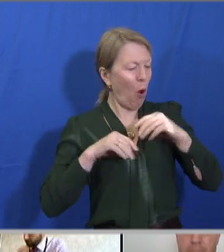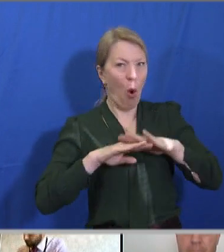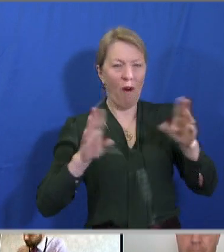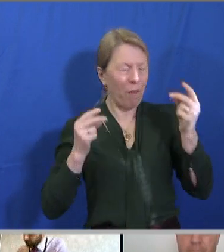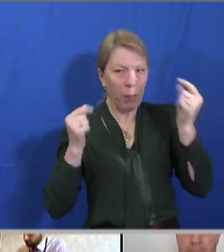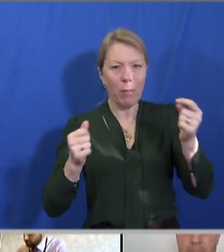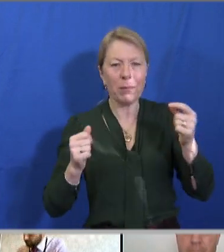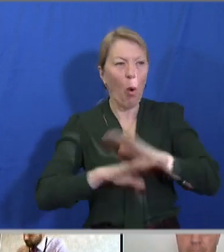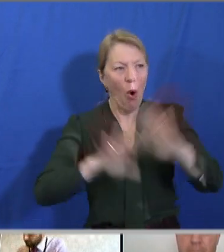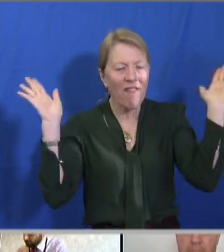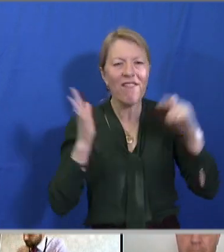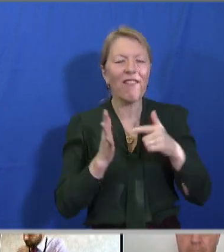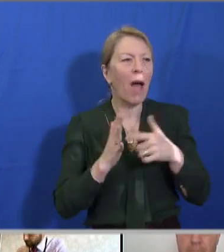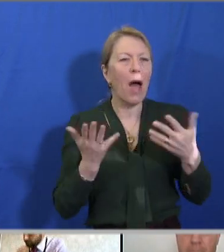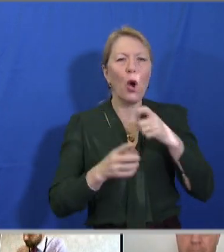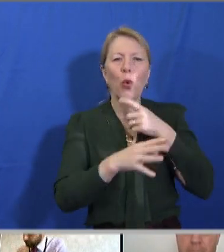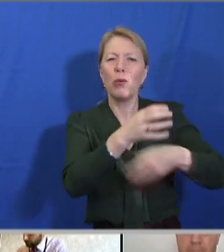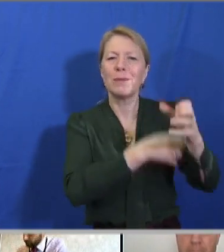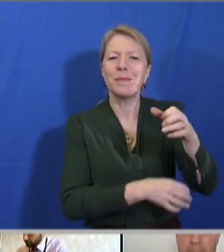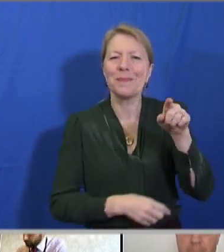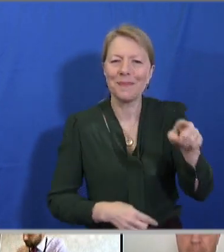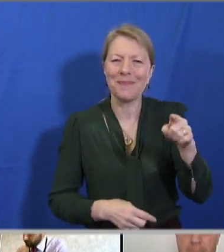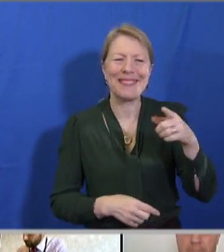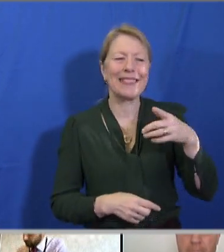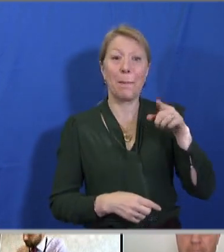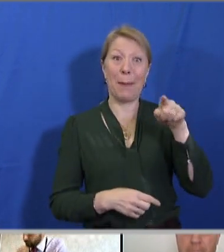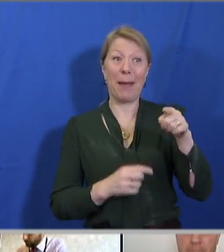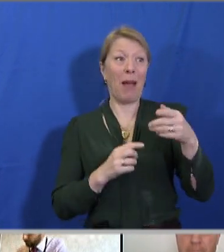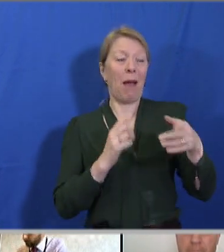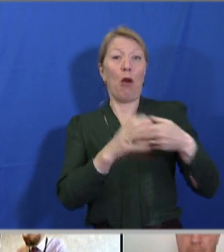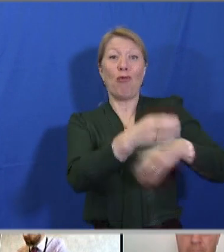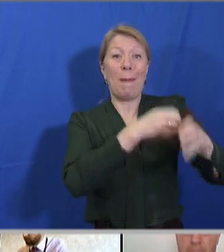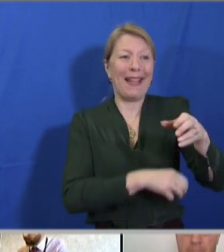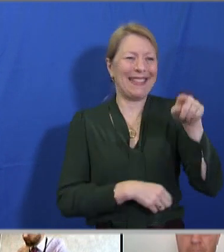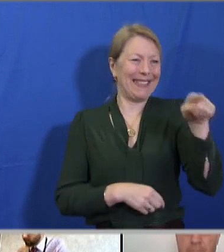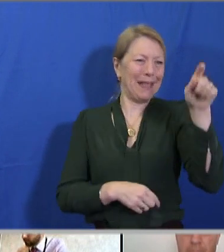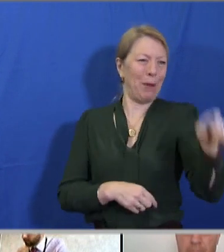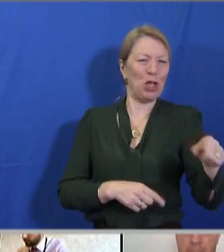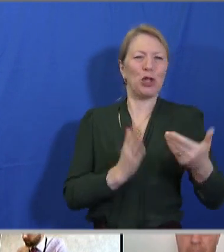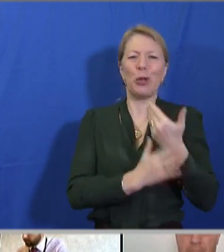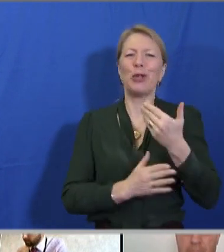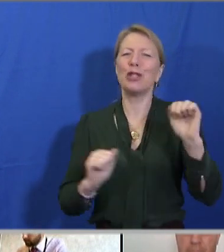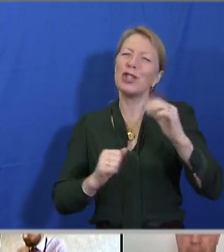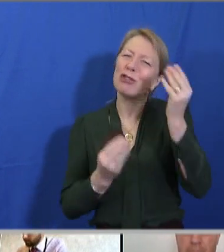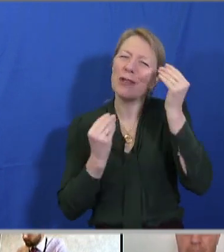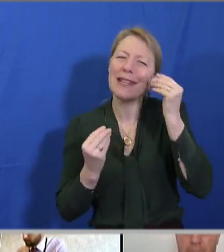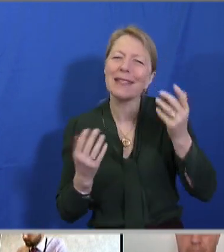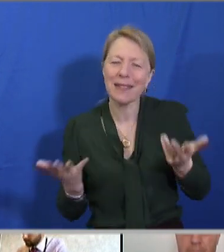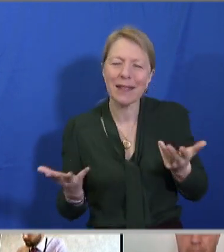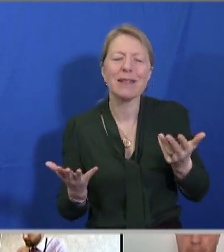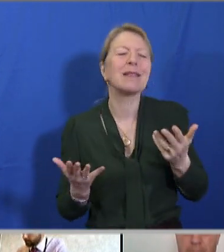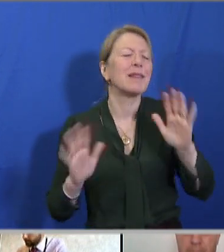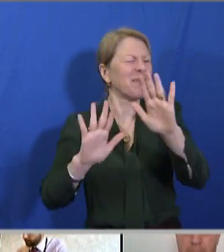a service that they haven't received that training for. But again, we'll get one of the officials either to follow up in this session or to follow up